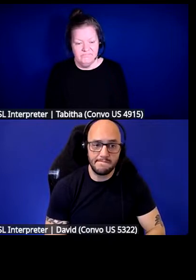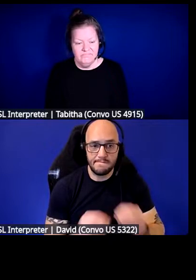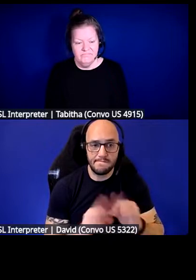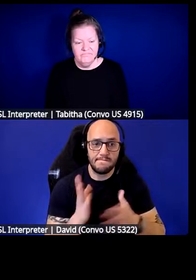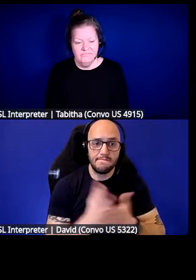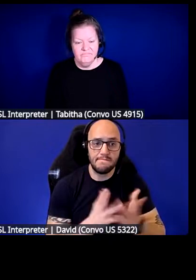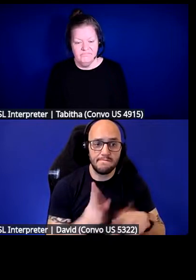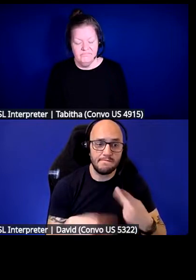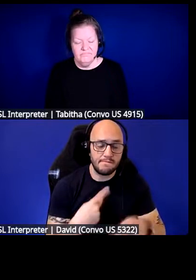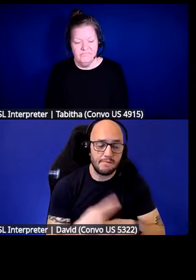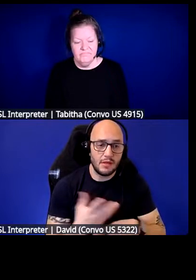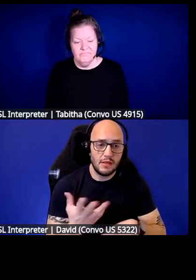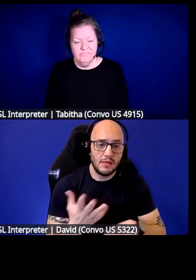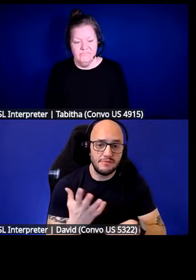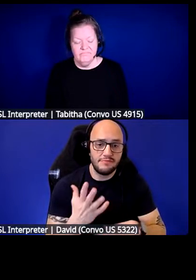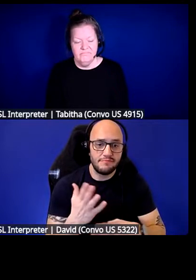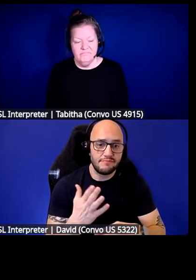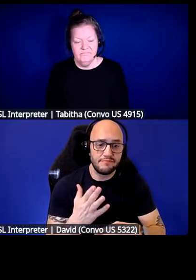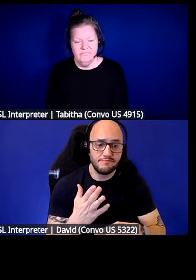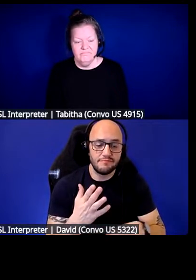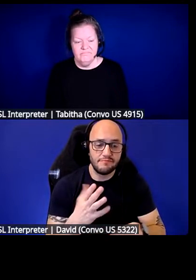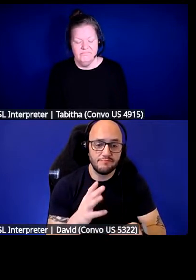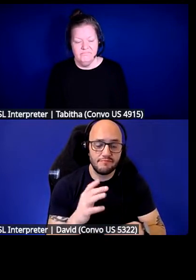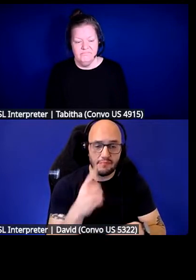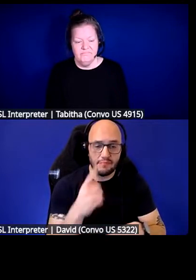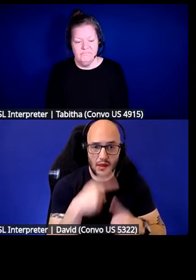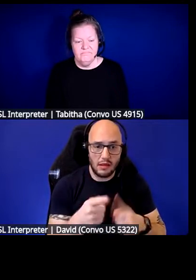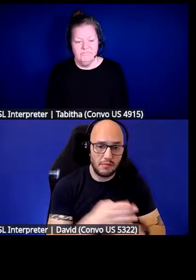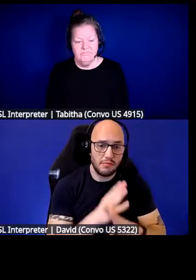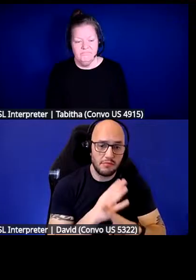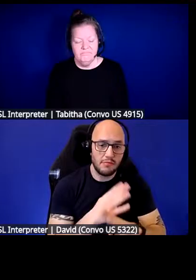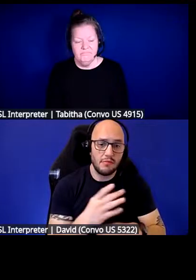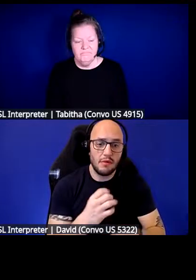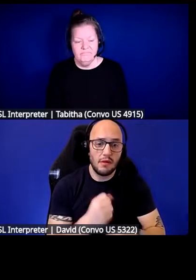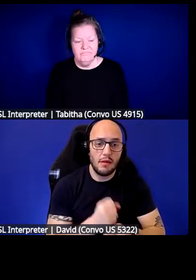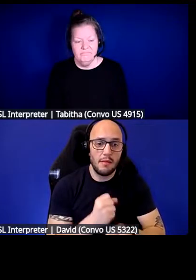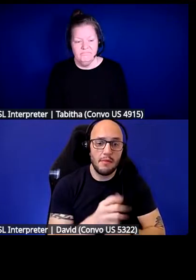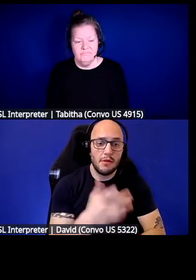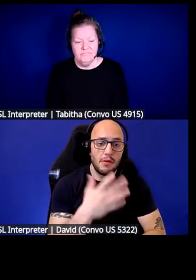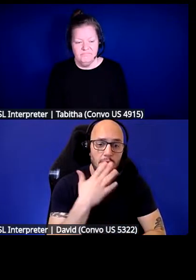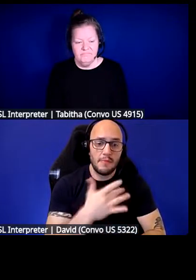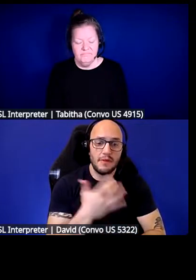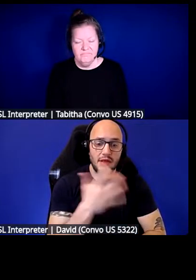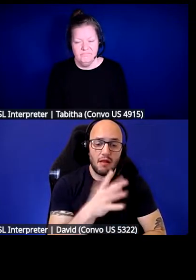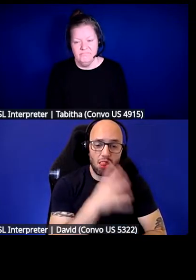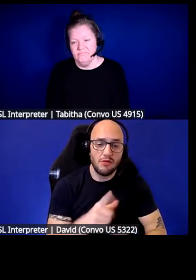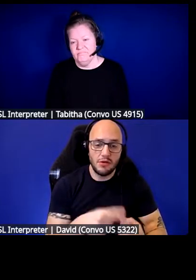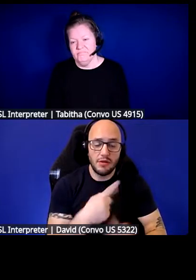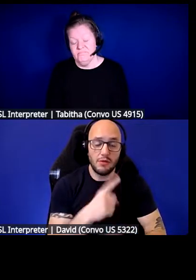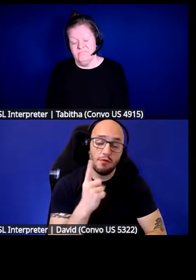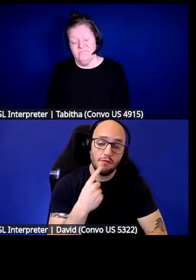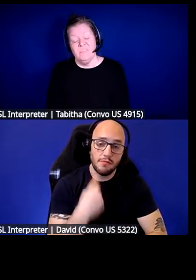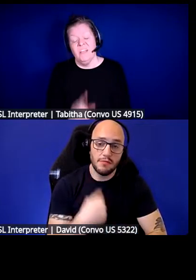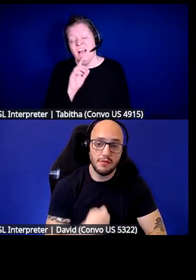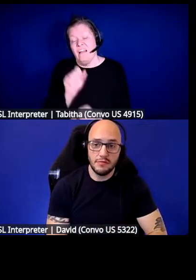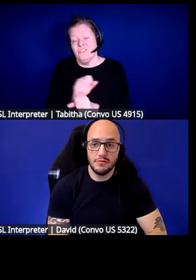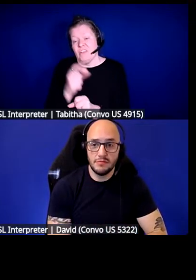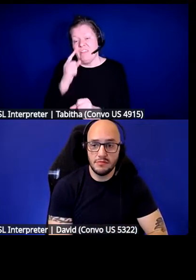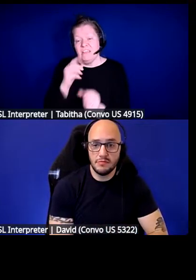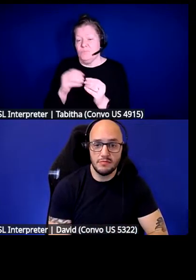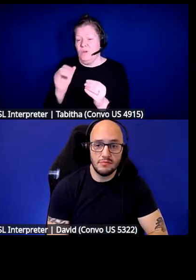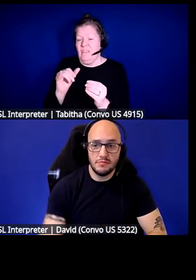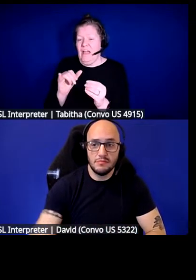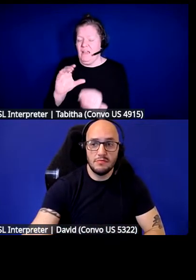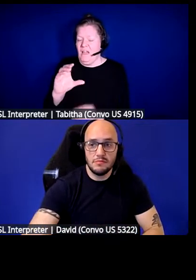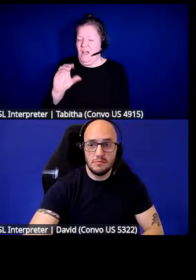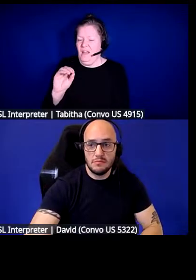sort of antihistamine blocker that makes your blood taste grody to them, and that works for me. well, actually, I think it's more like a